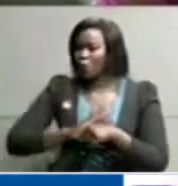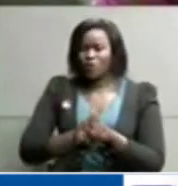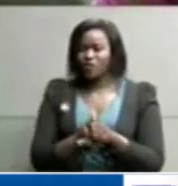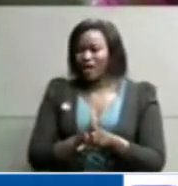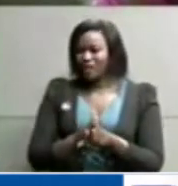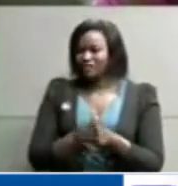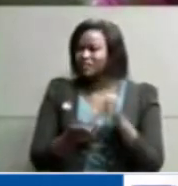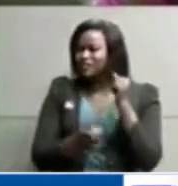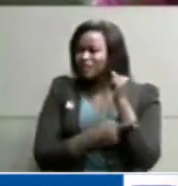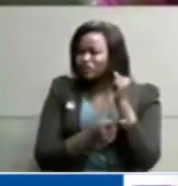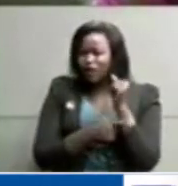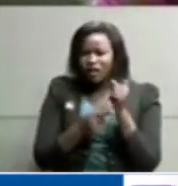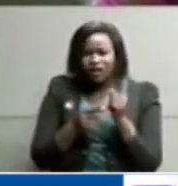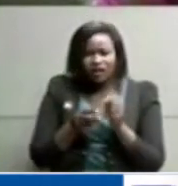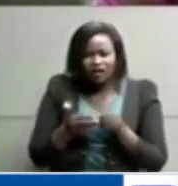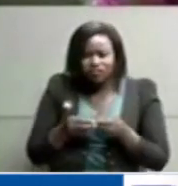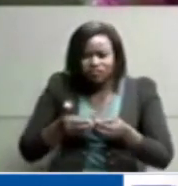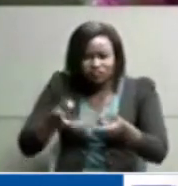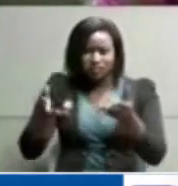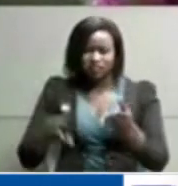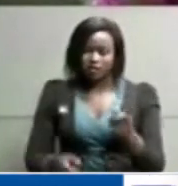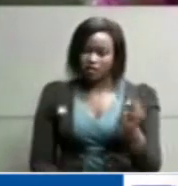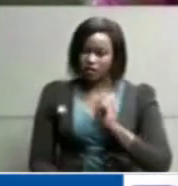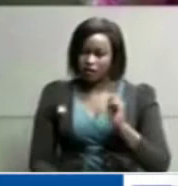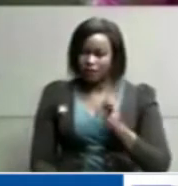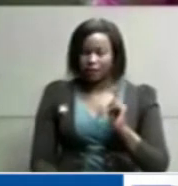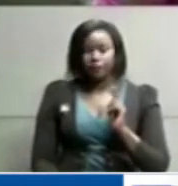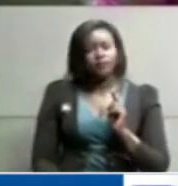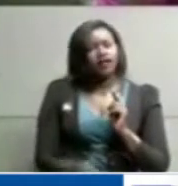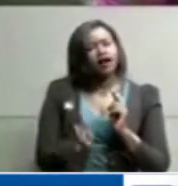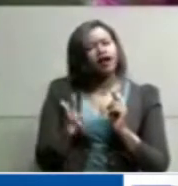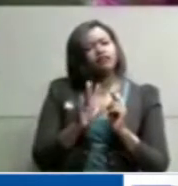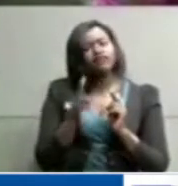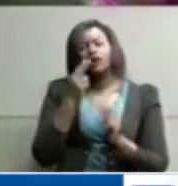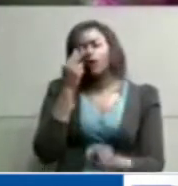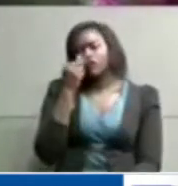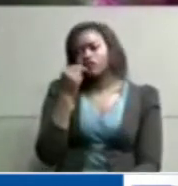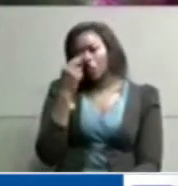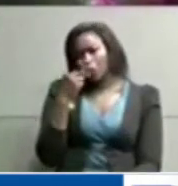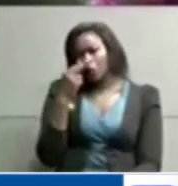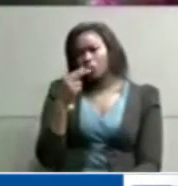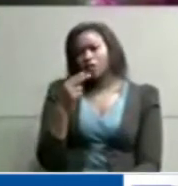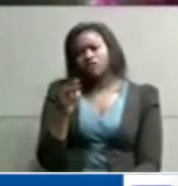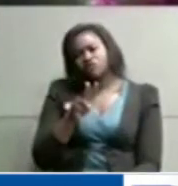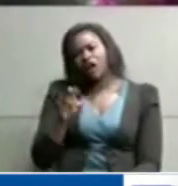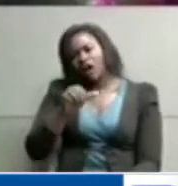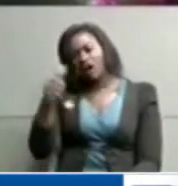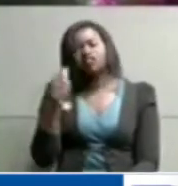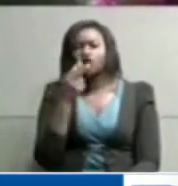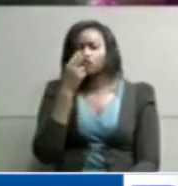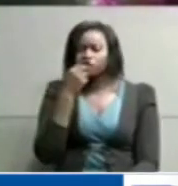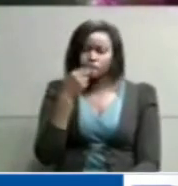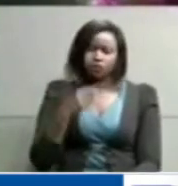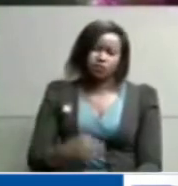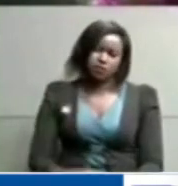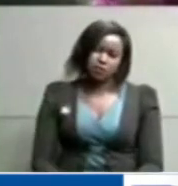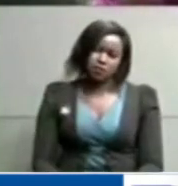sexually. It only, it's like flu, any other flu like